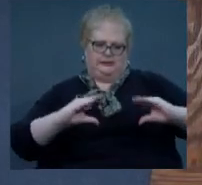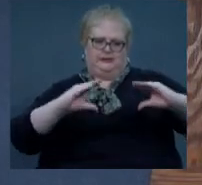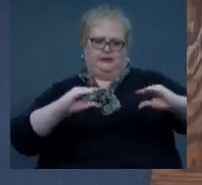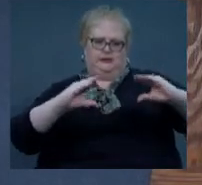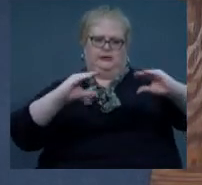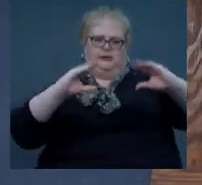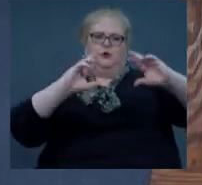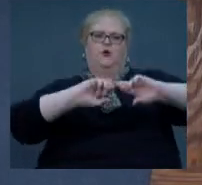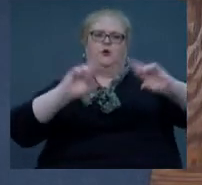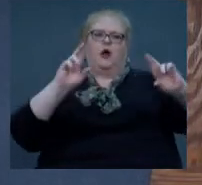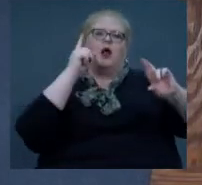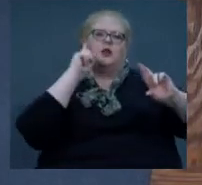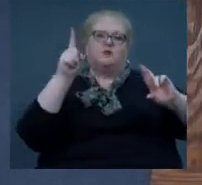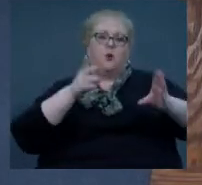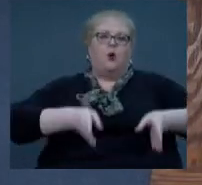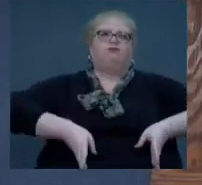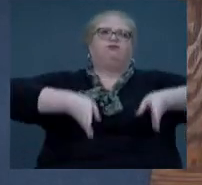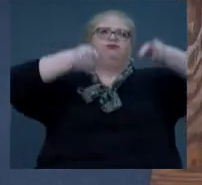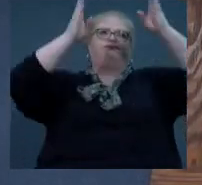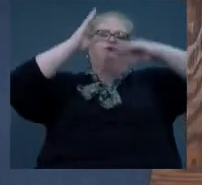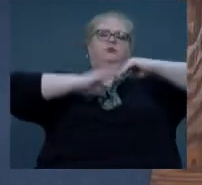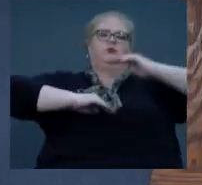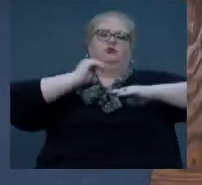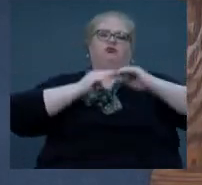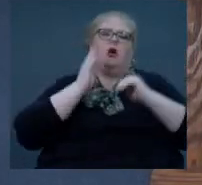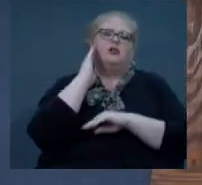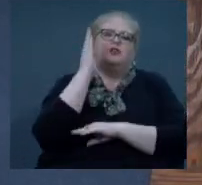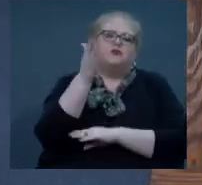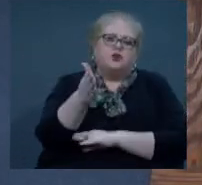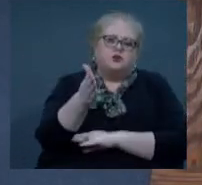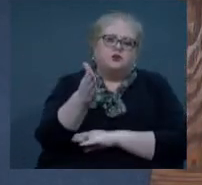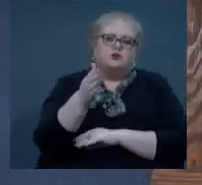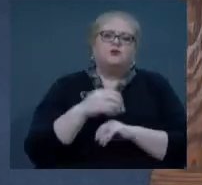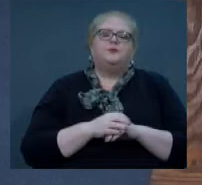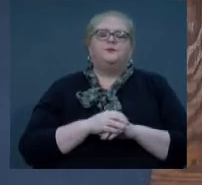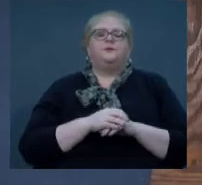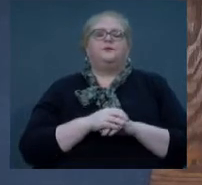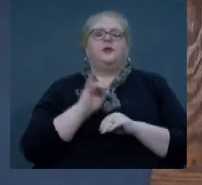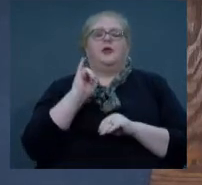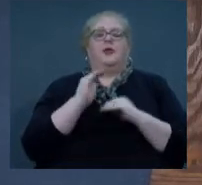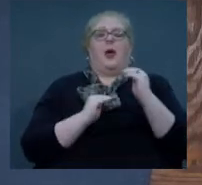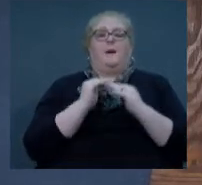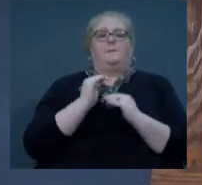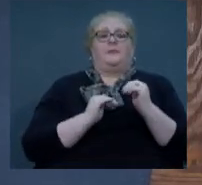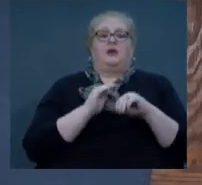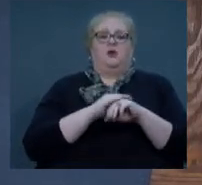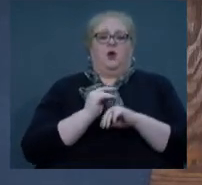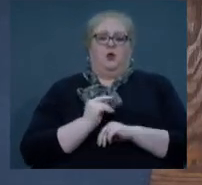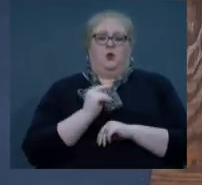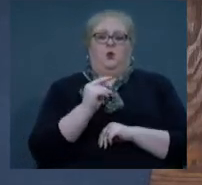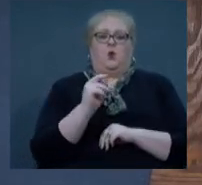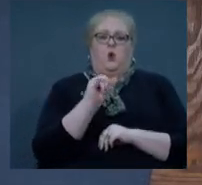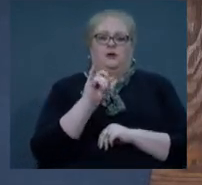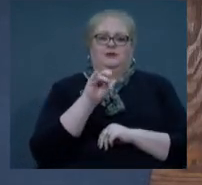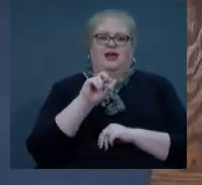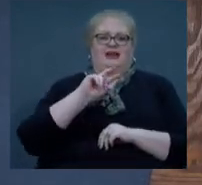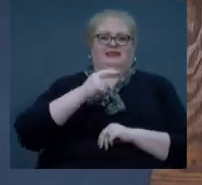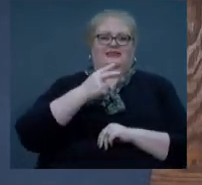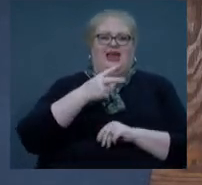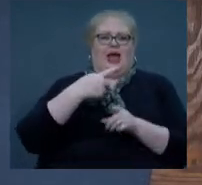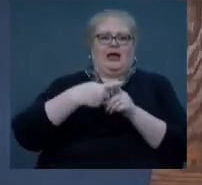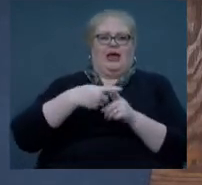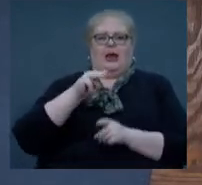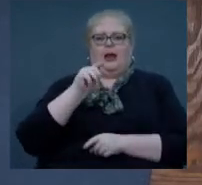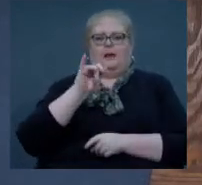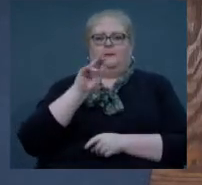ready for vertical construction in the future. The building that was on the north end at 2nd and Main, when we took its slab out,